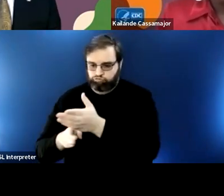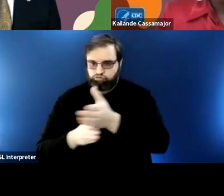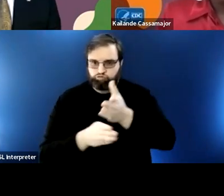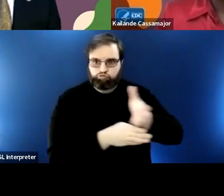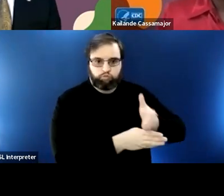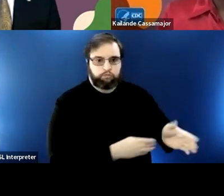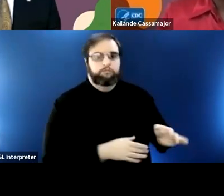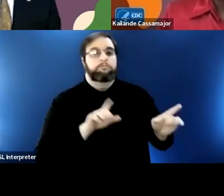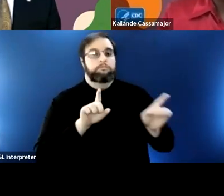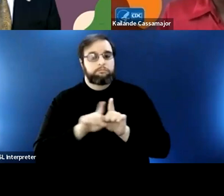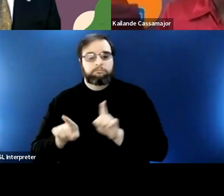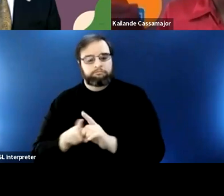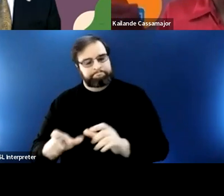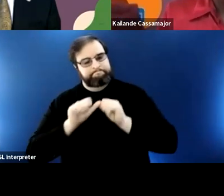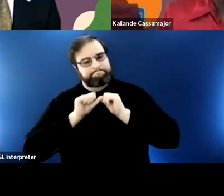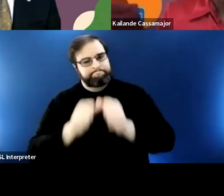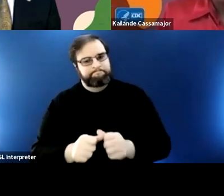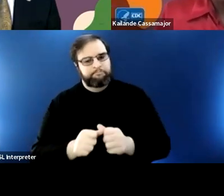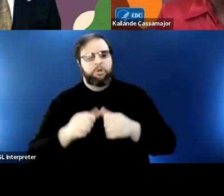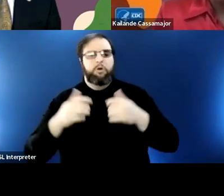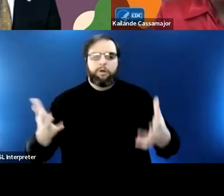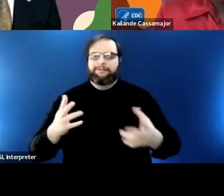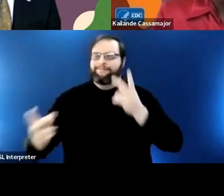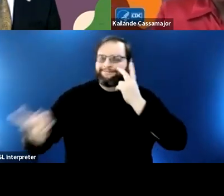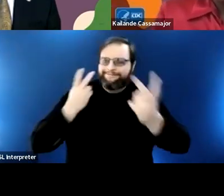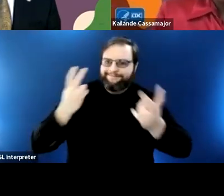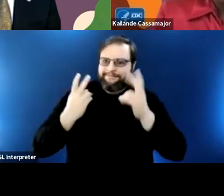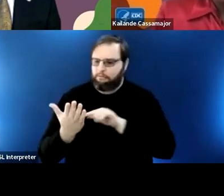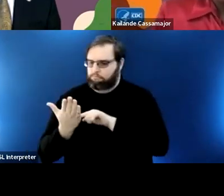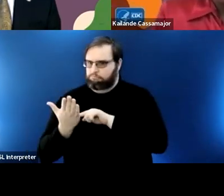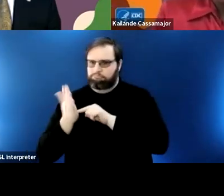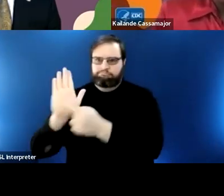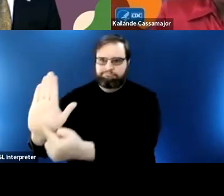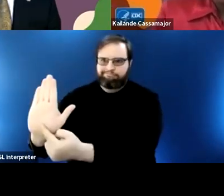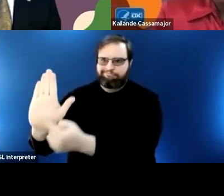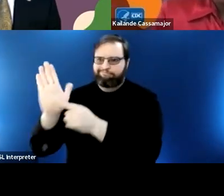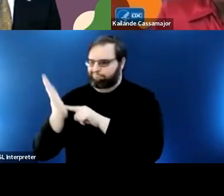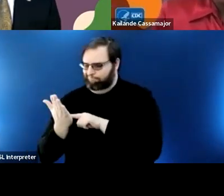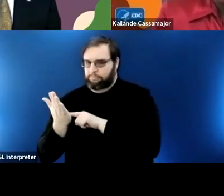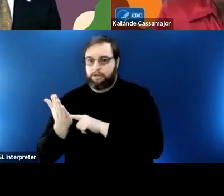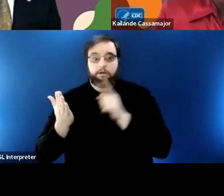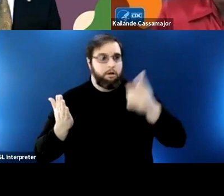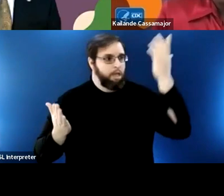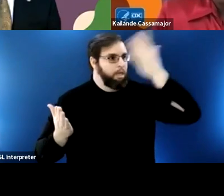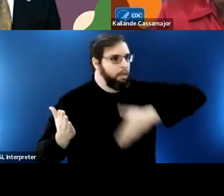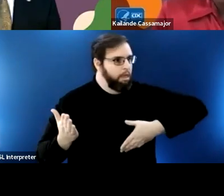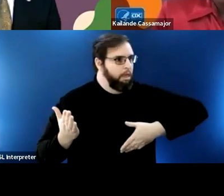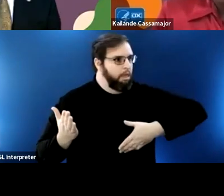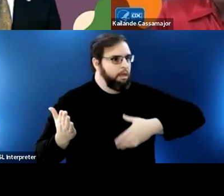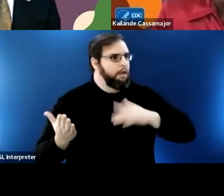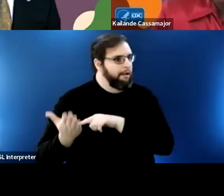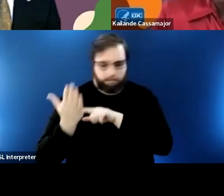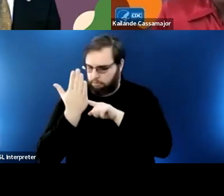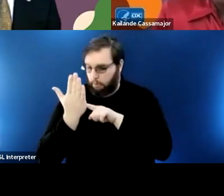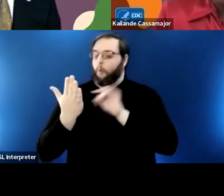as continuous visibility, because if you don't see it, you know, you can't believe it. So to know that there